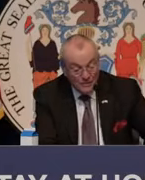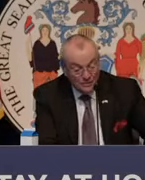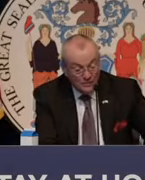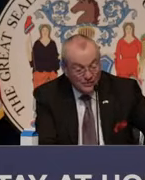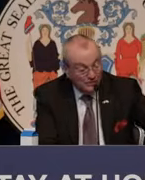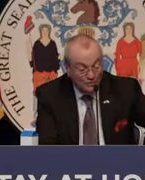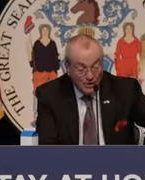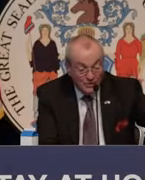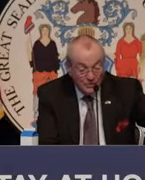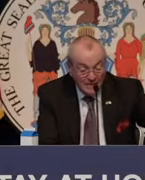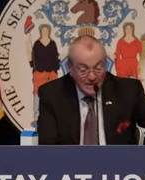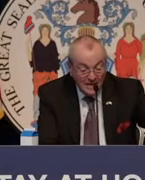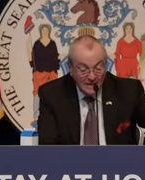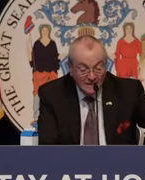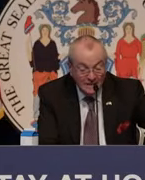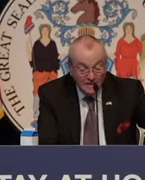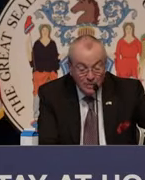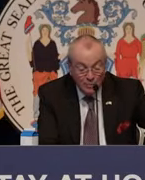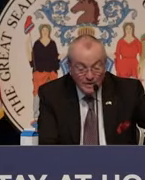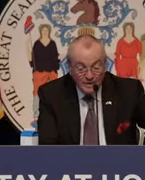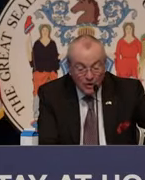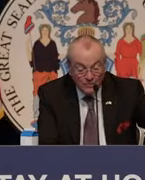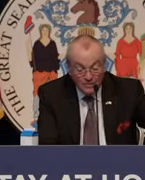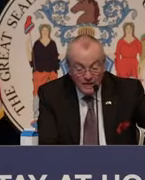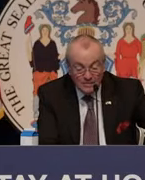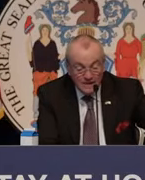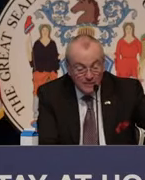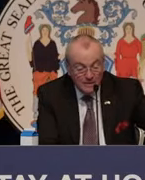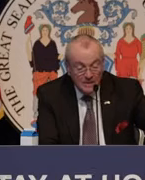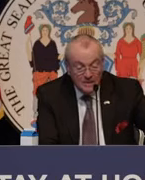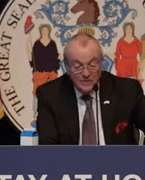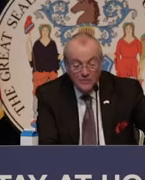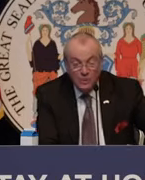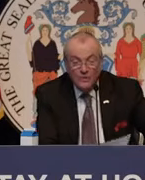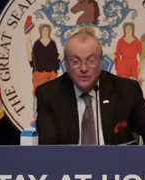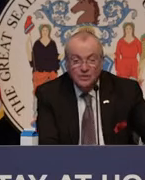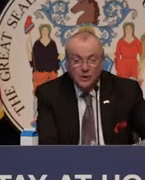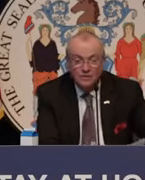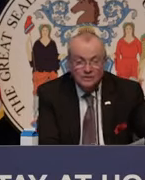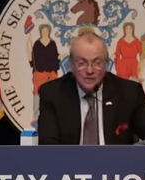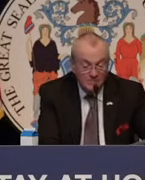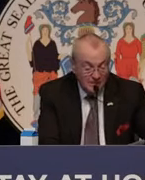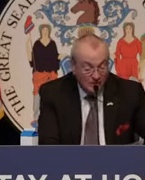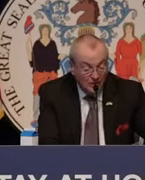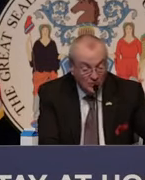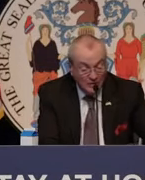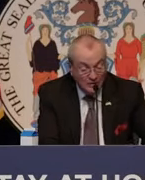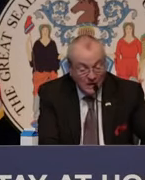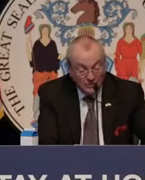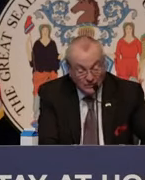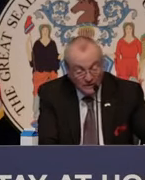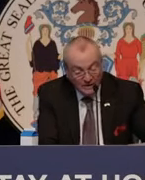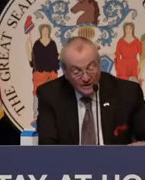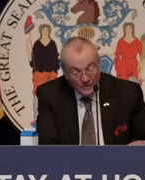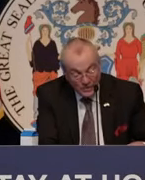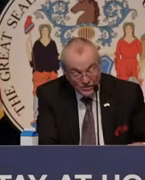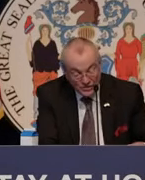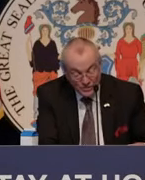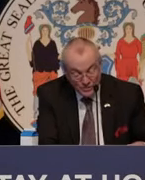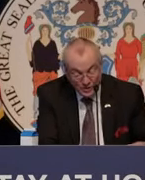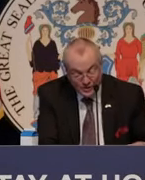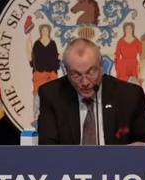with me. Ever since this emergency began, they've been working overtime to help feed more than 200 families on a regular basis.